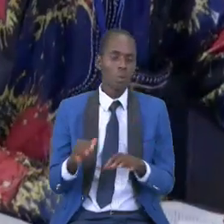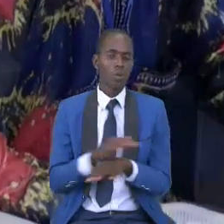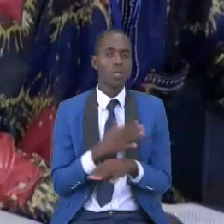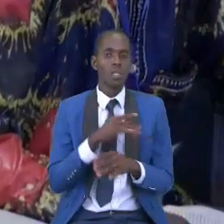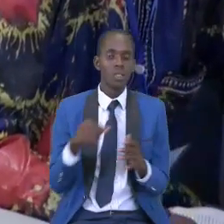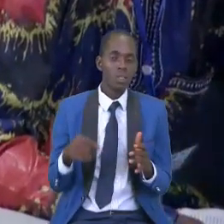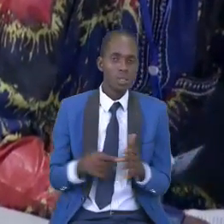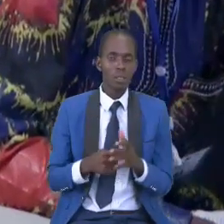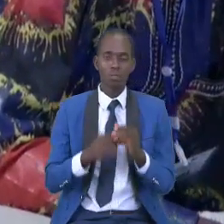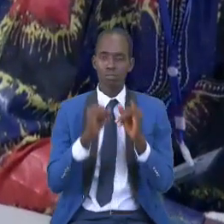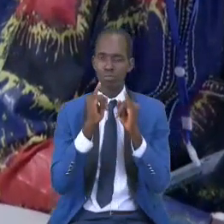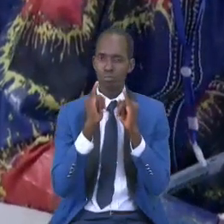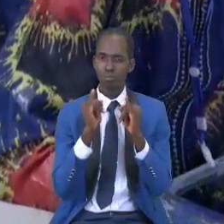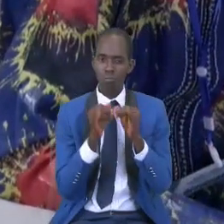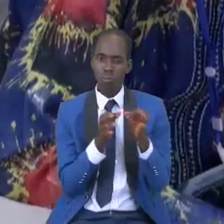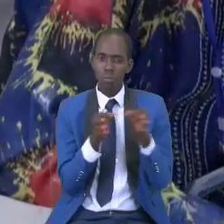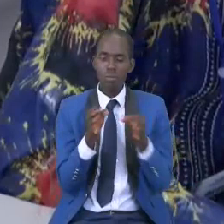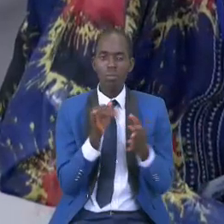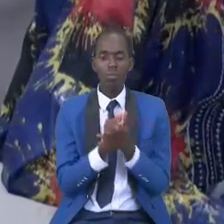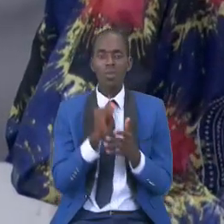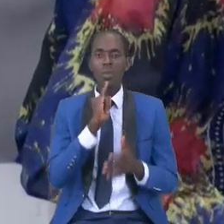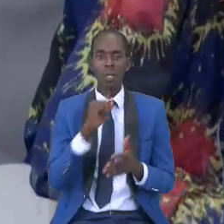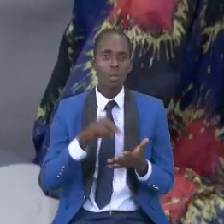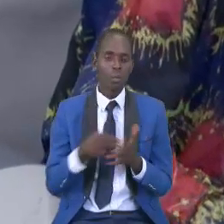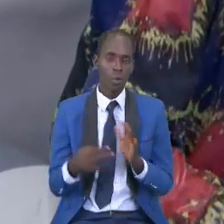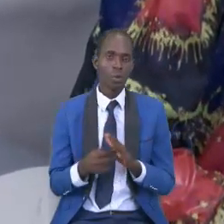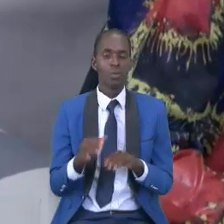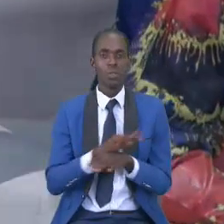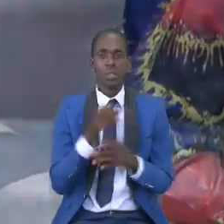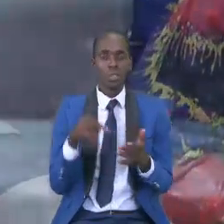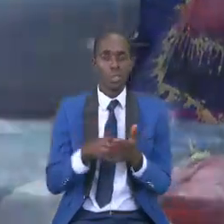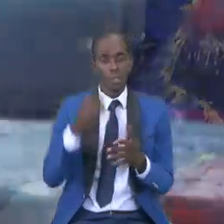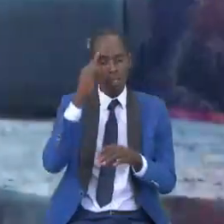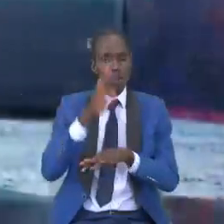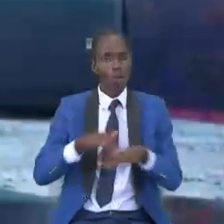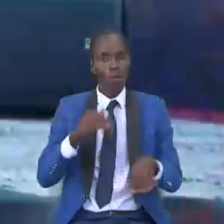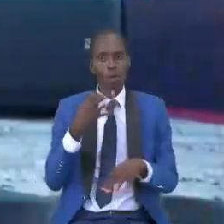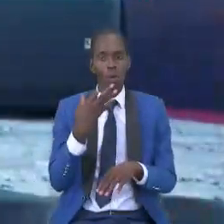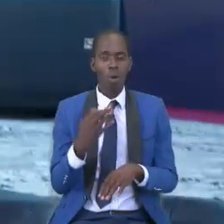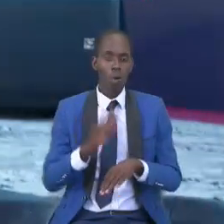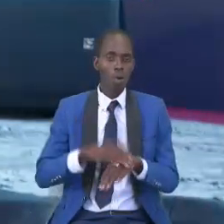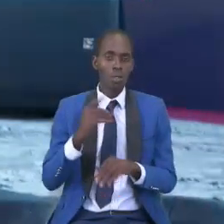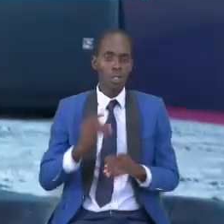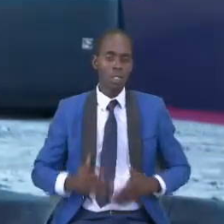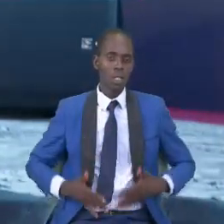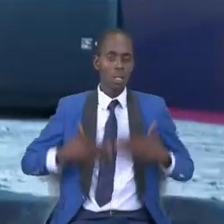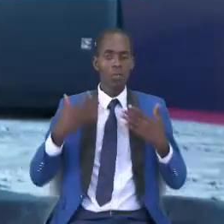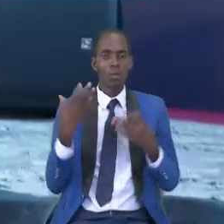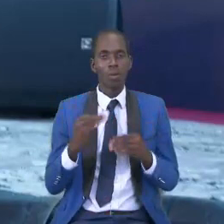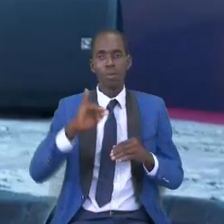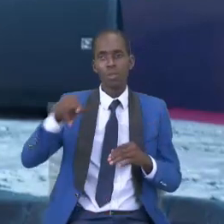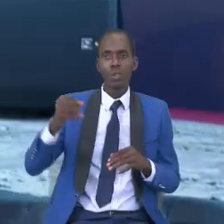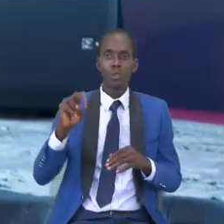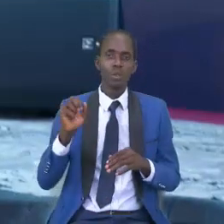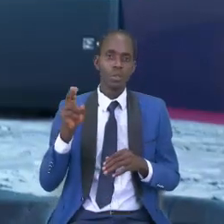this instruction that is purposeful. This calling on the life of Jonah, very